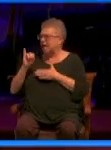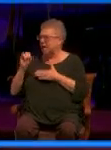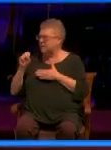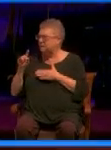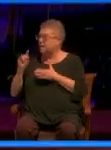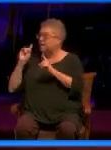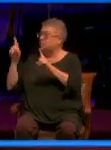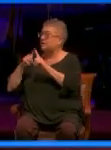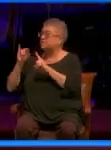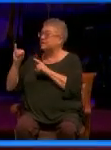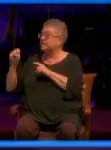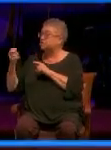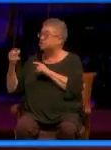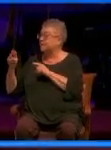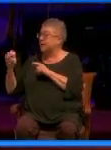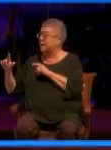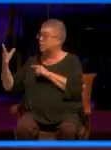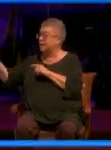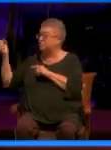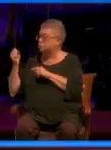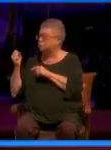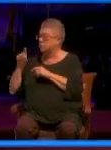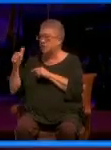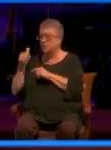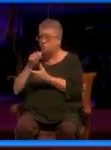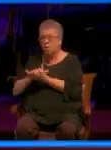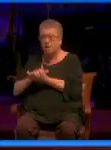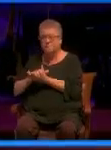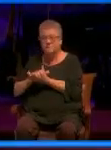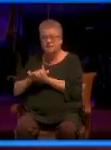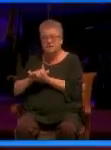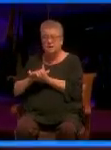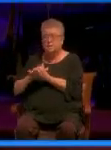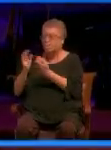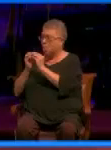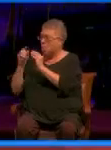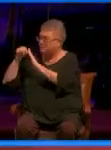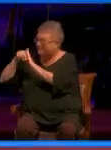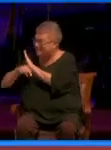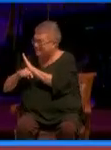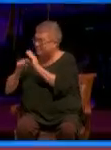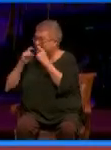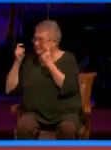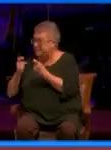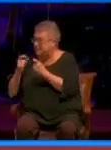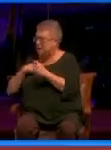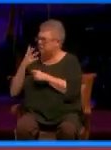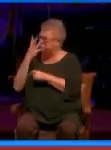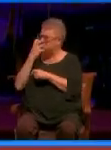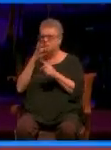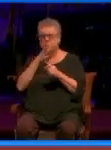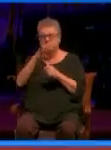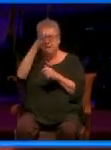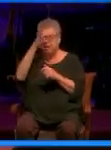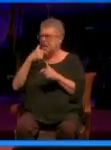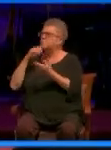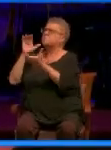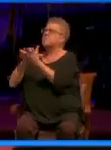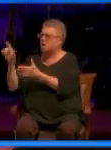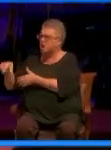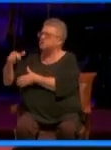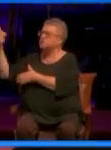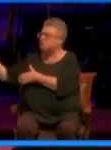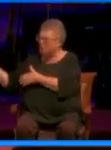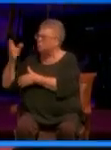Esau went to Ishmael and took one. He's going further into sin. I'm so mad at my mom and dad, I'm going to marry another